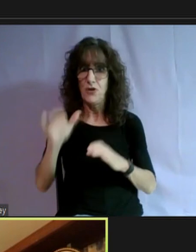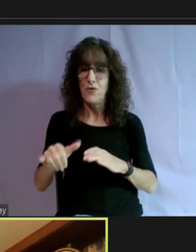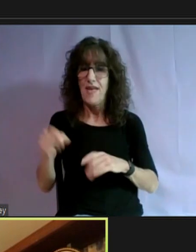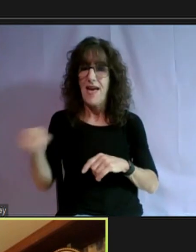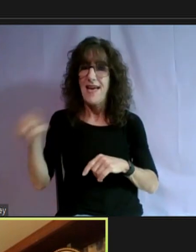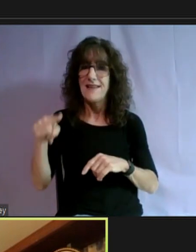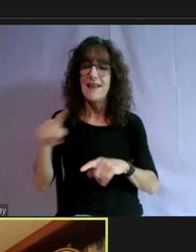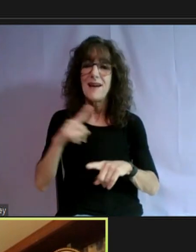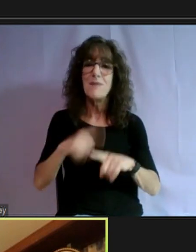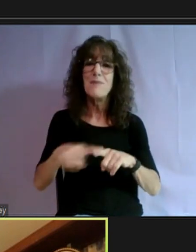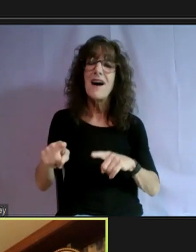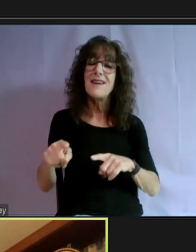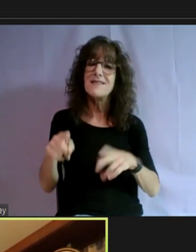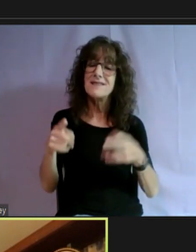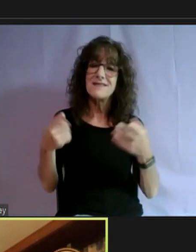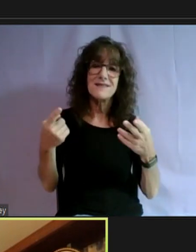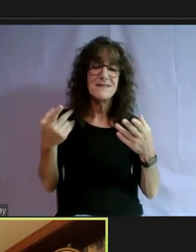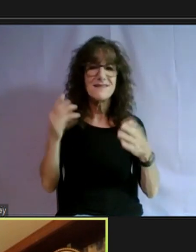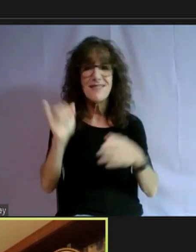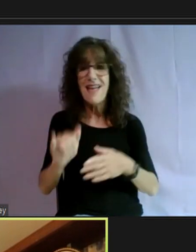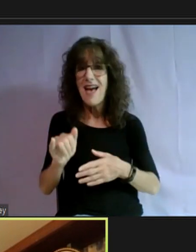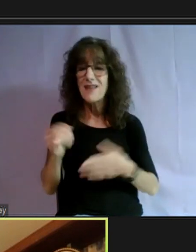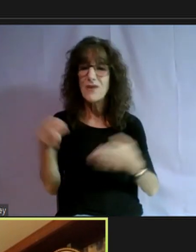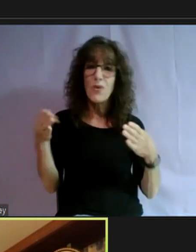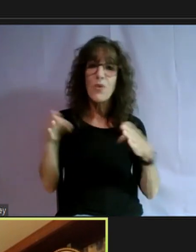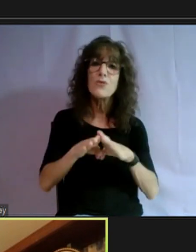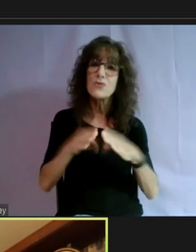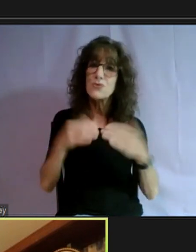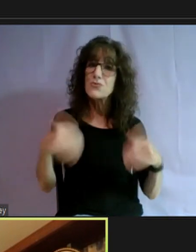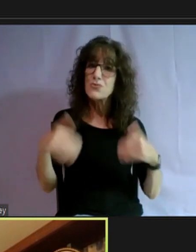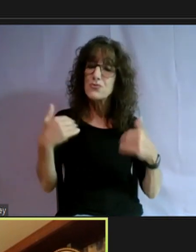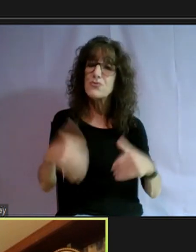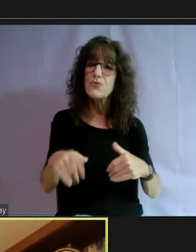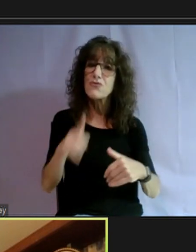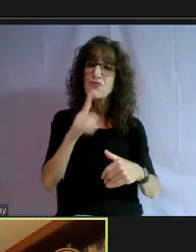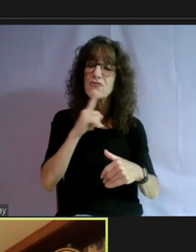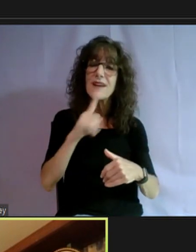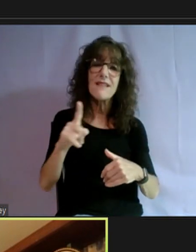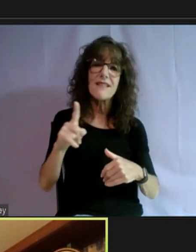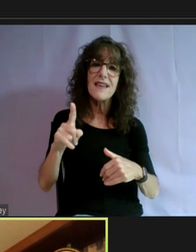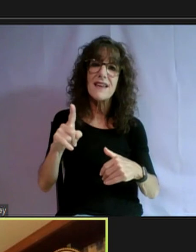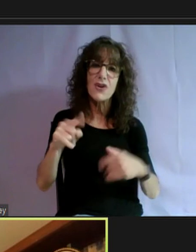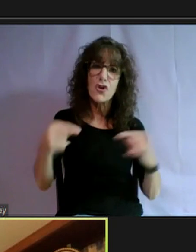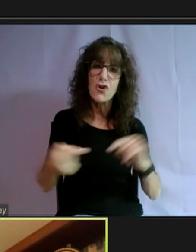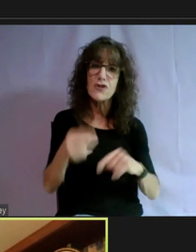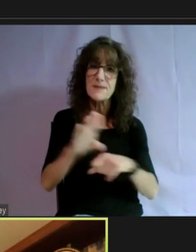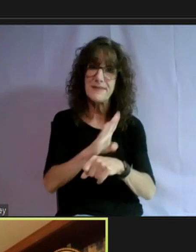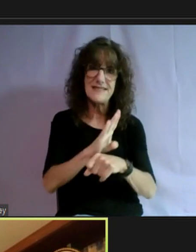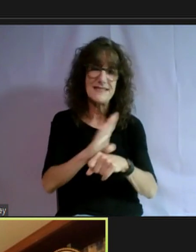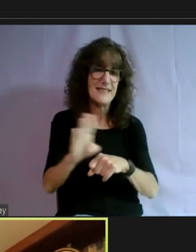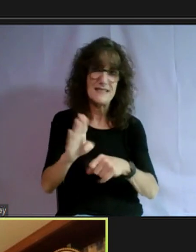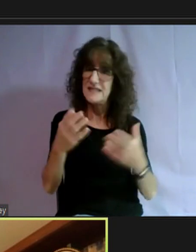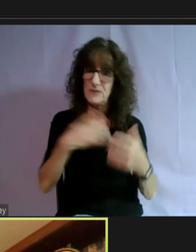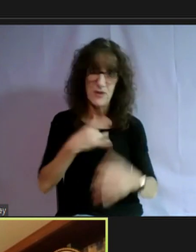p.m. closure does crimp businesses, and we don't like to see that.